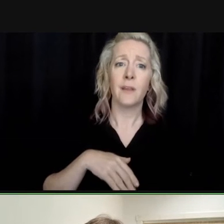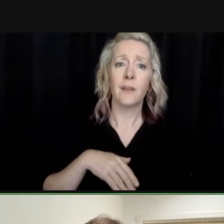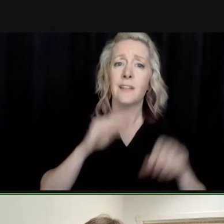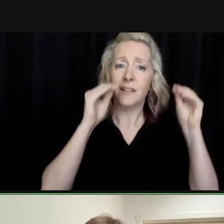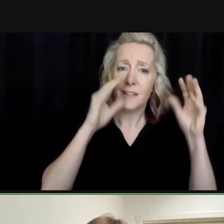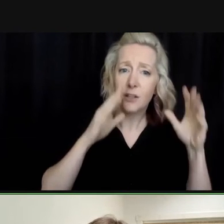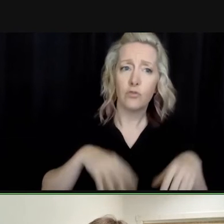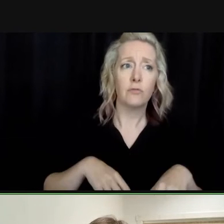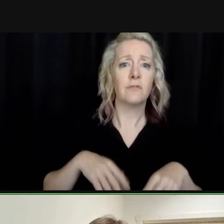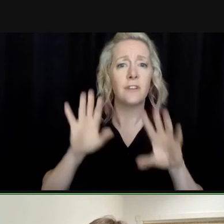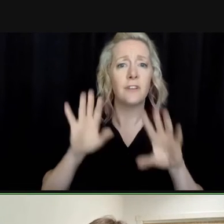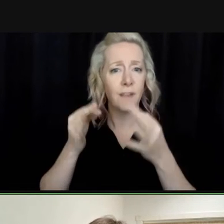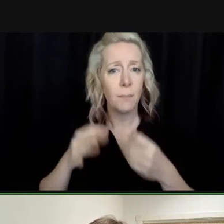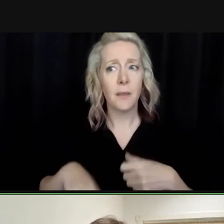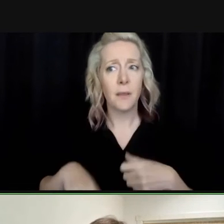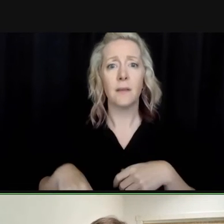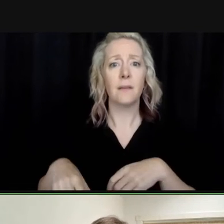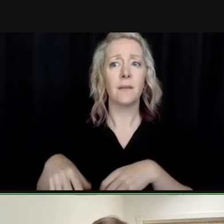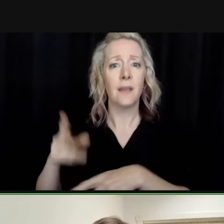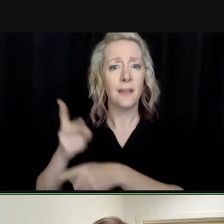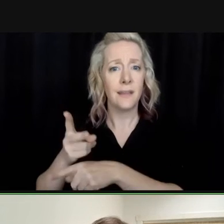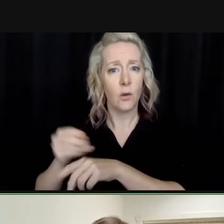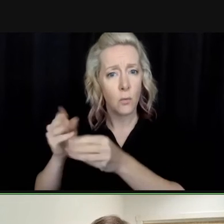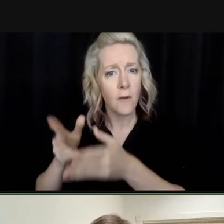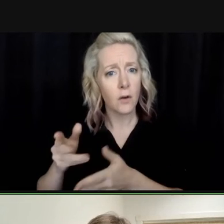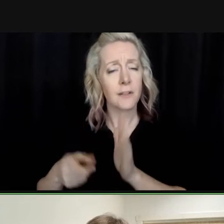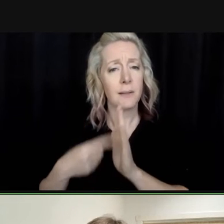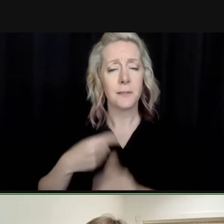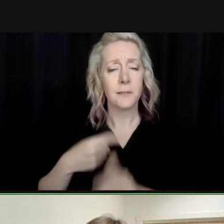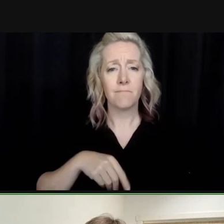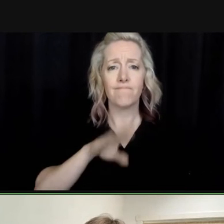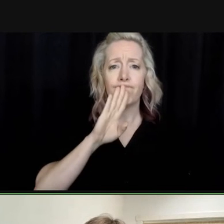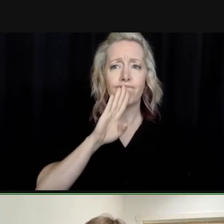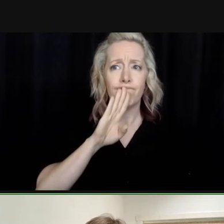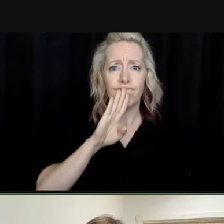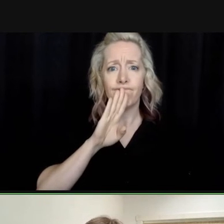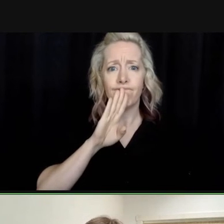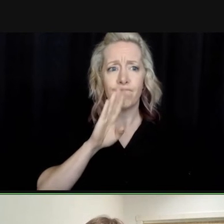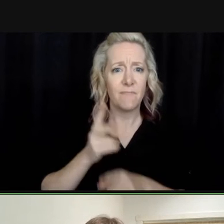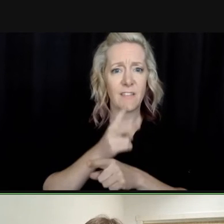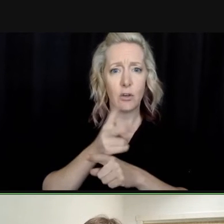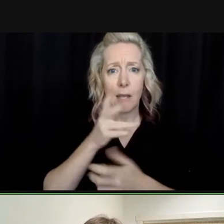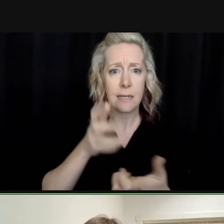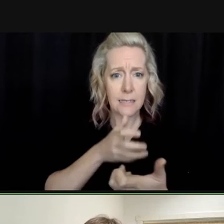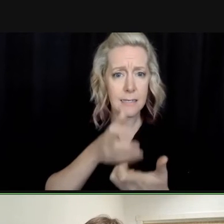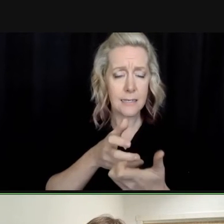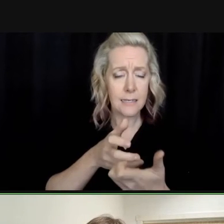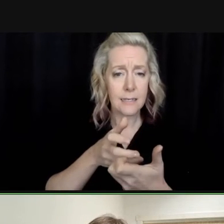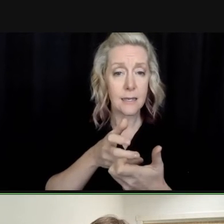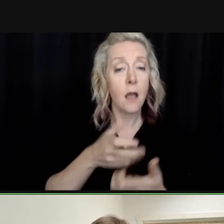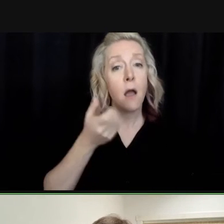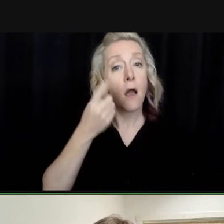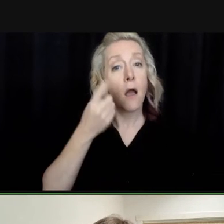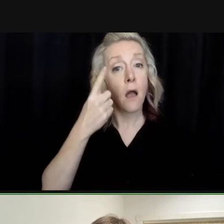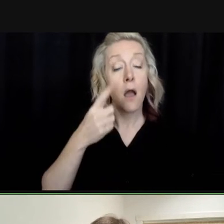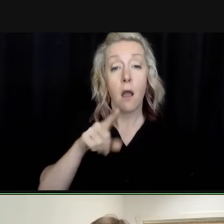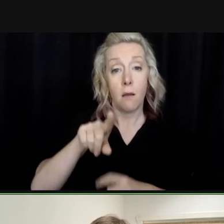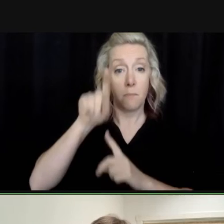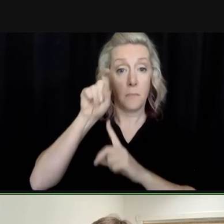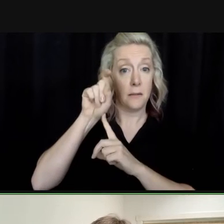But I also think that thing that's puzzling and kind of how we have to stretch our imagination and creativity, I think that's a really good thing. I actually think it